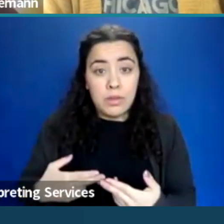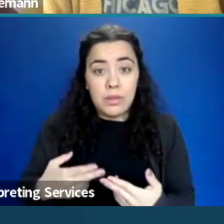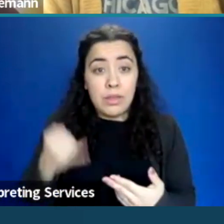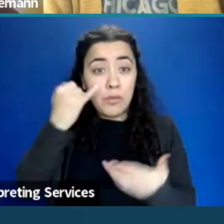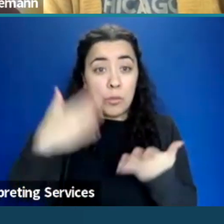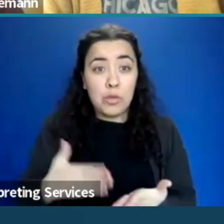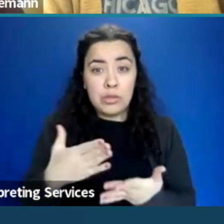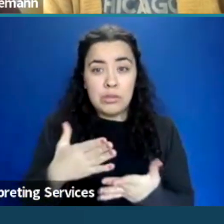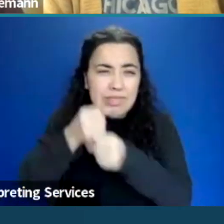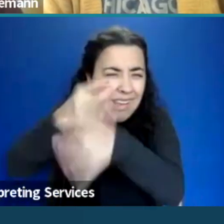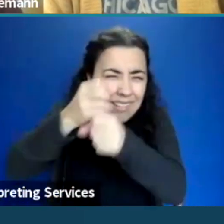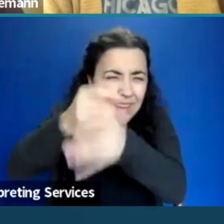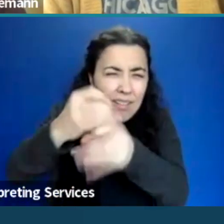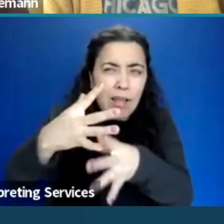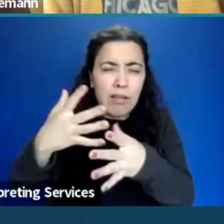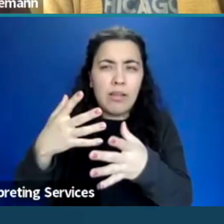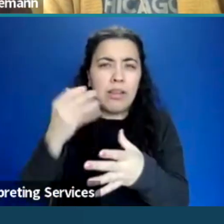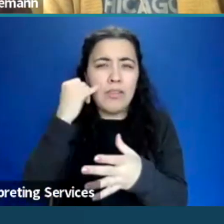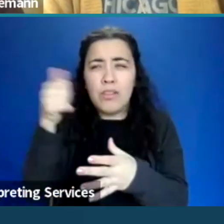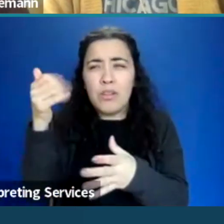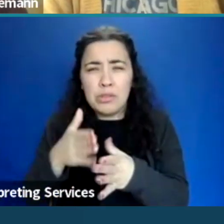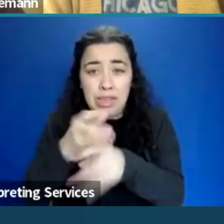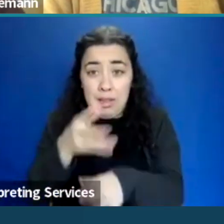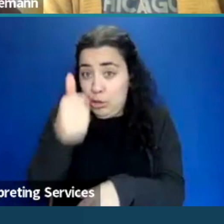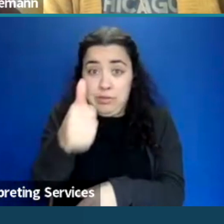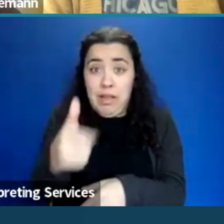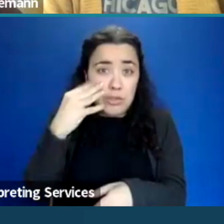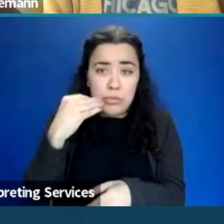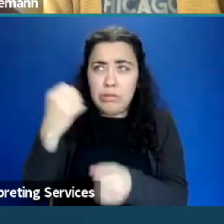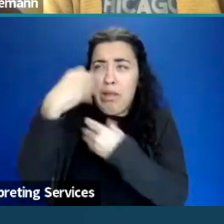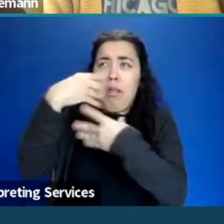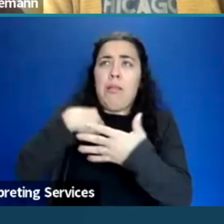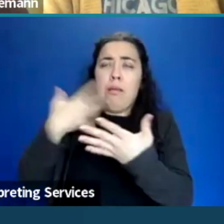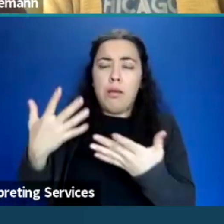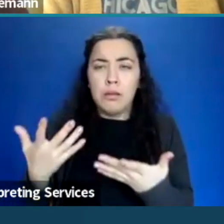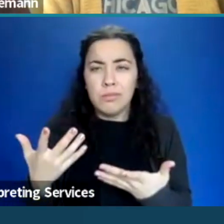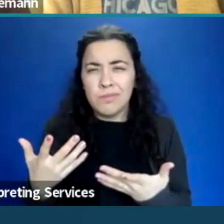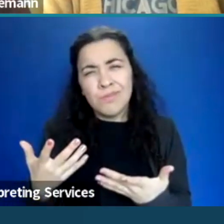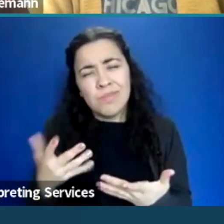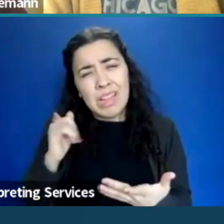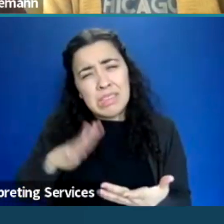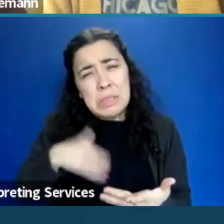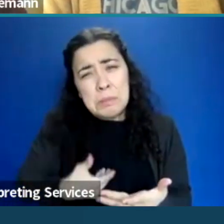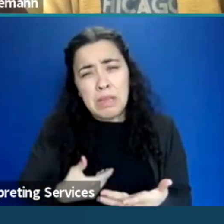yelling at you, a person is yelling at you, it's